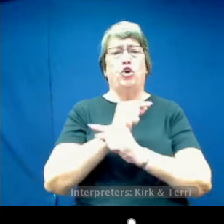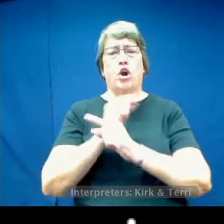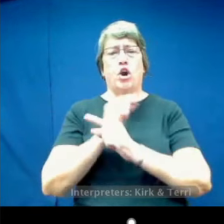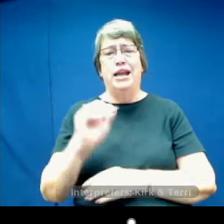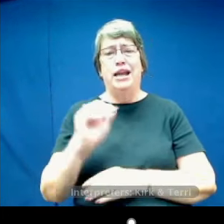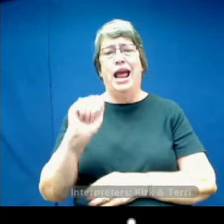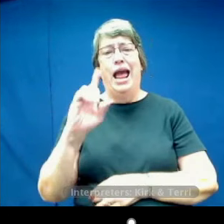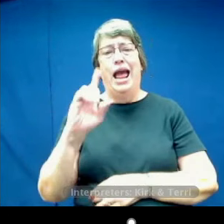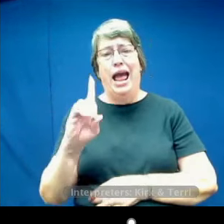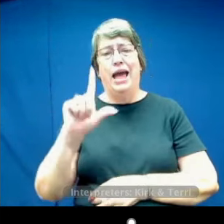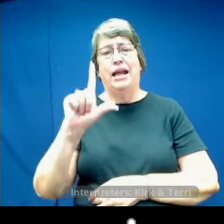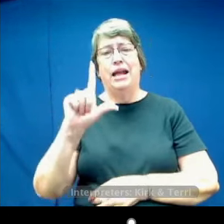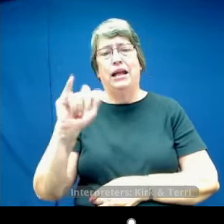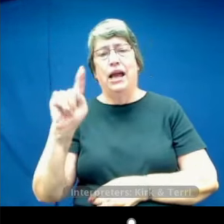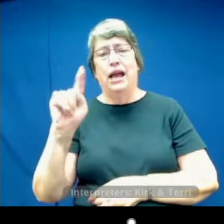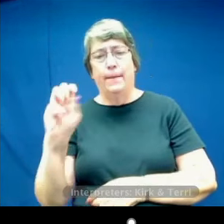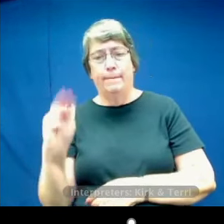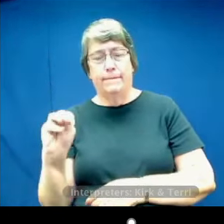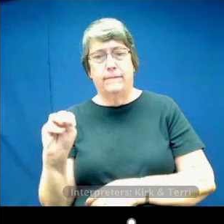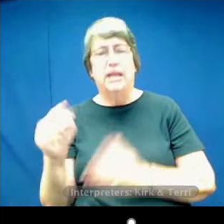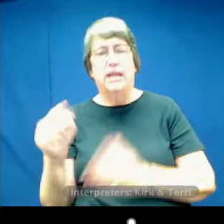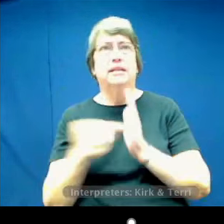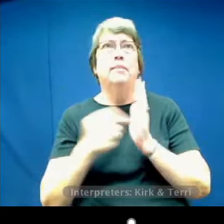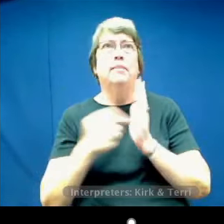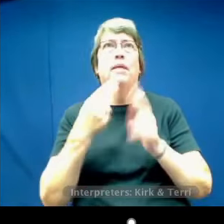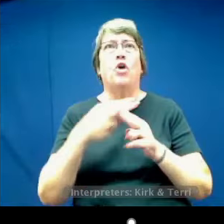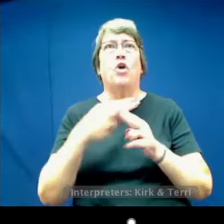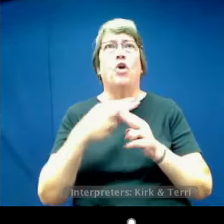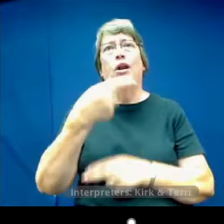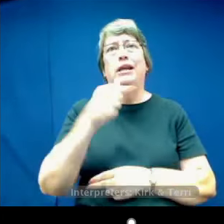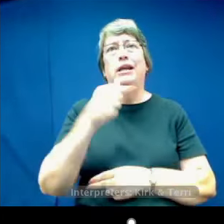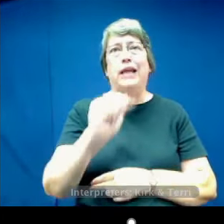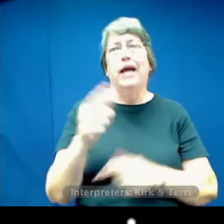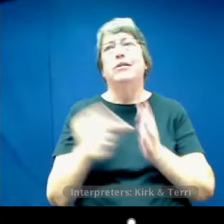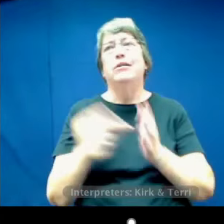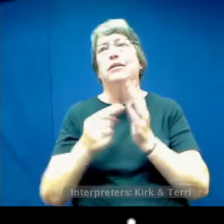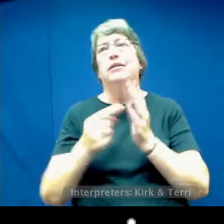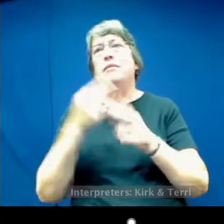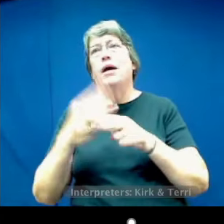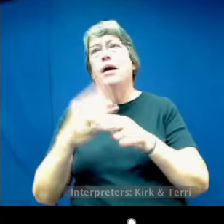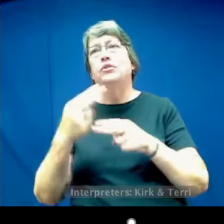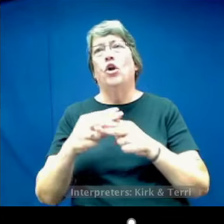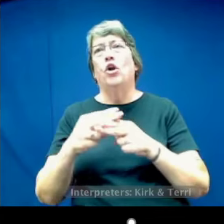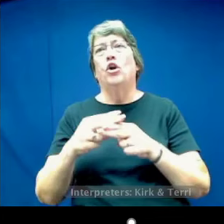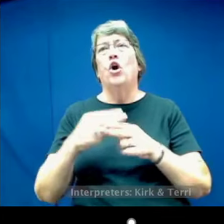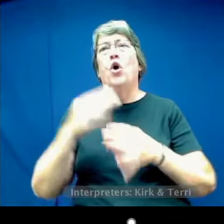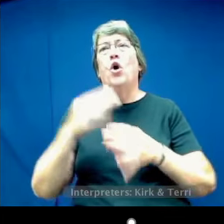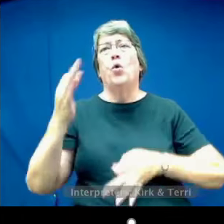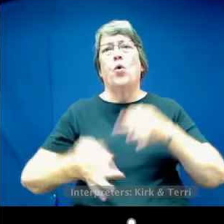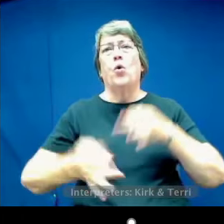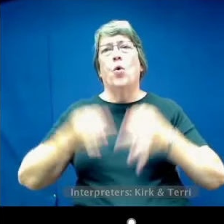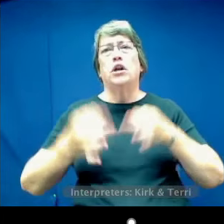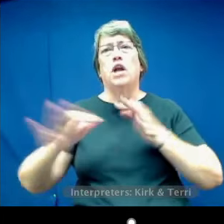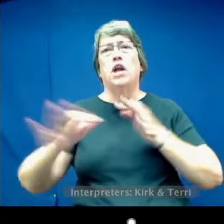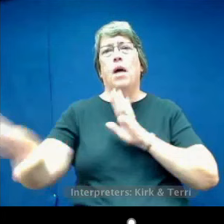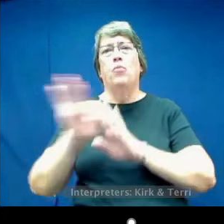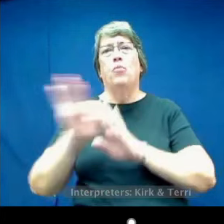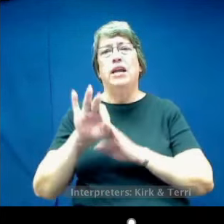Sometimes they're called court-appointed special advocates, or CASAs. It just depends on your